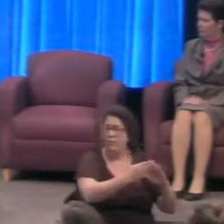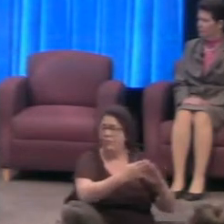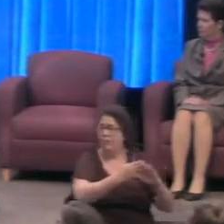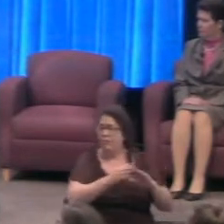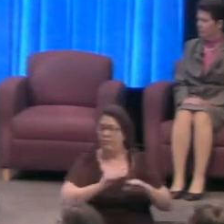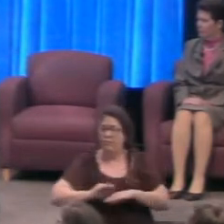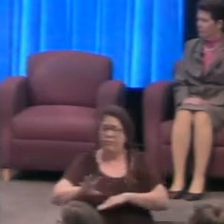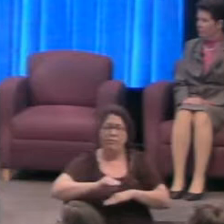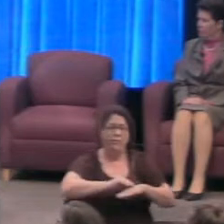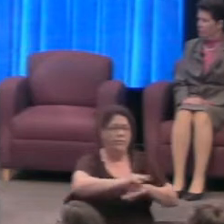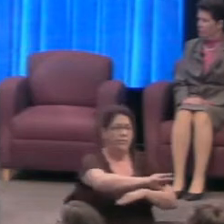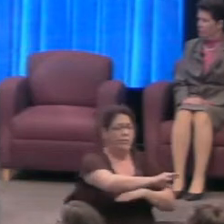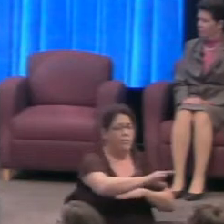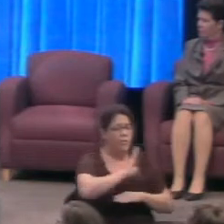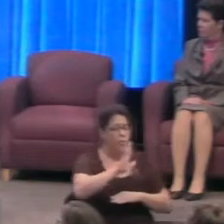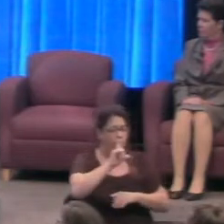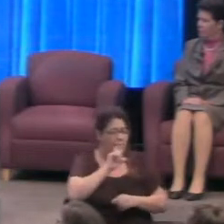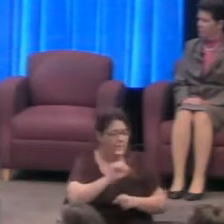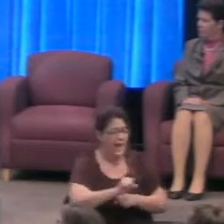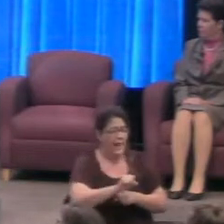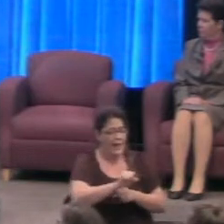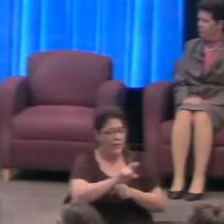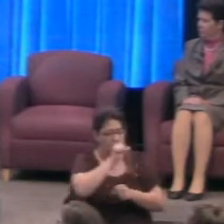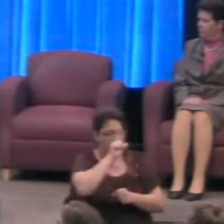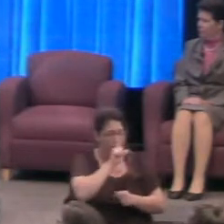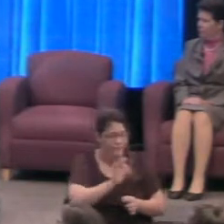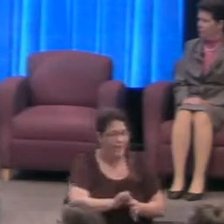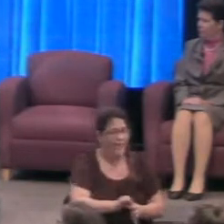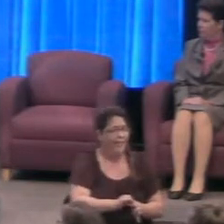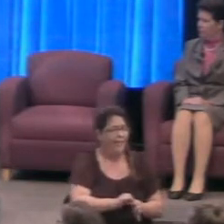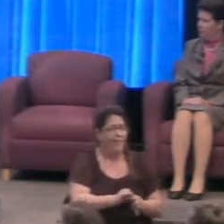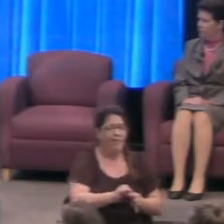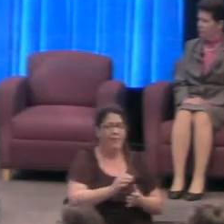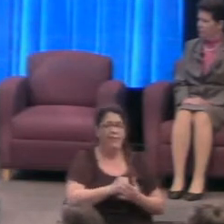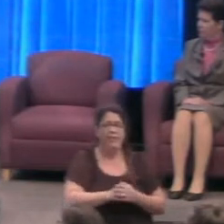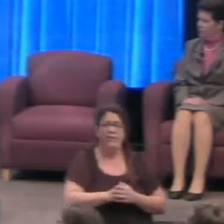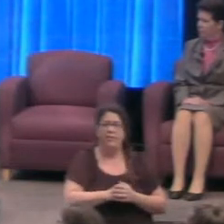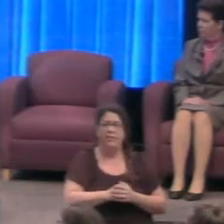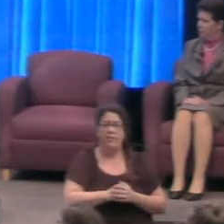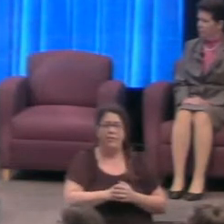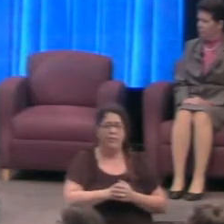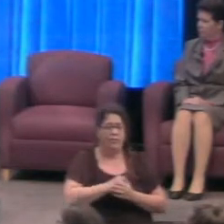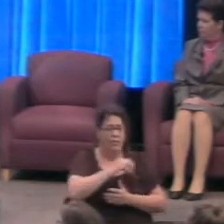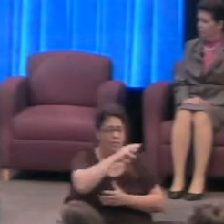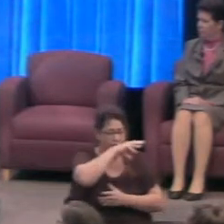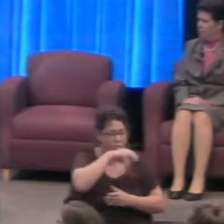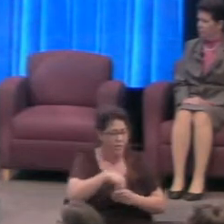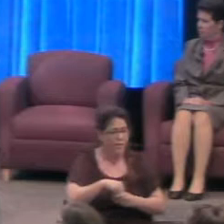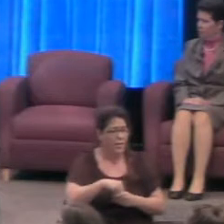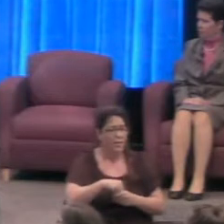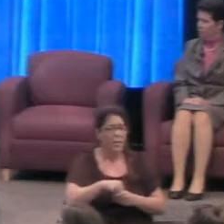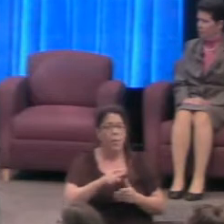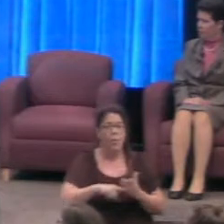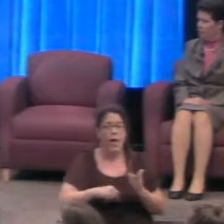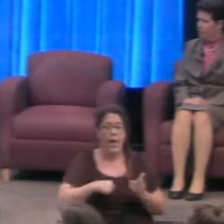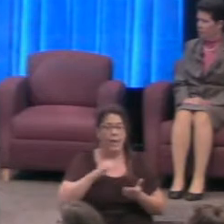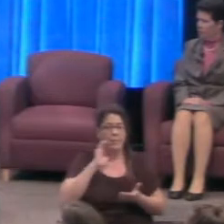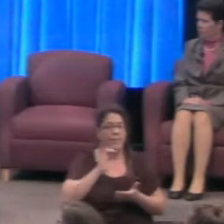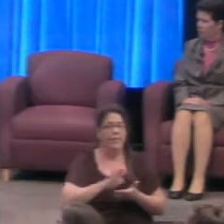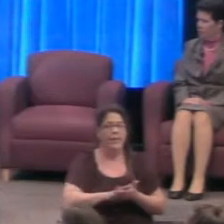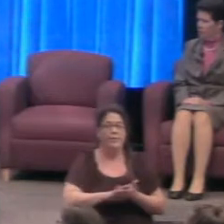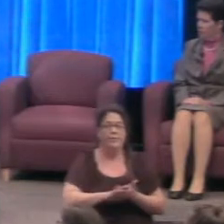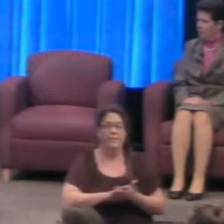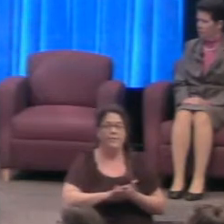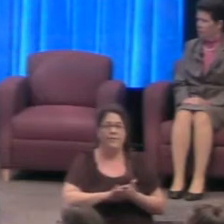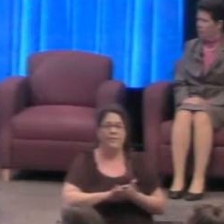your dedication, your testimony, your faith is summed up in what I believe in